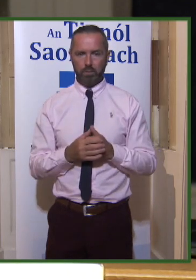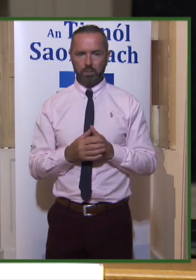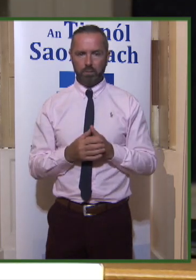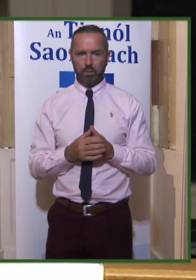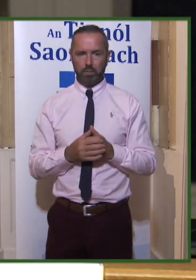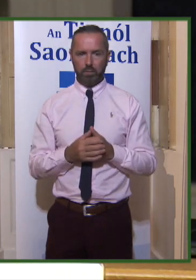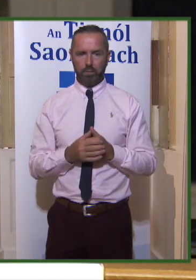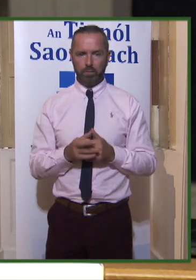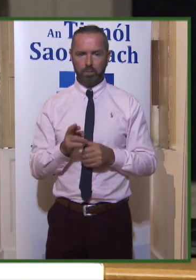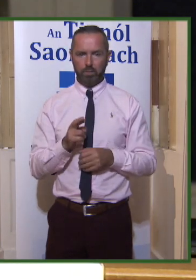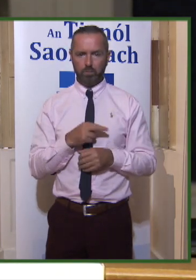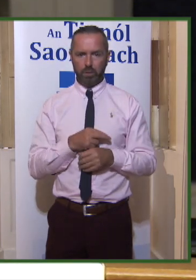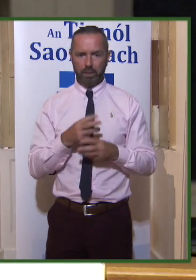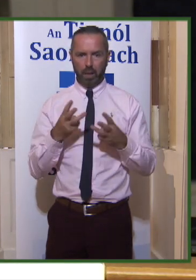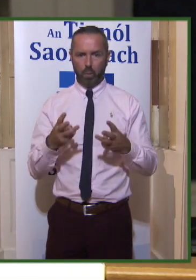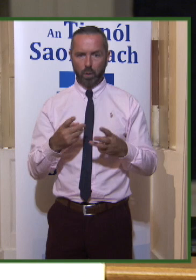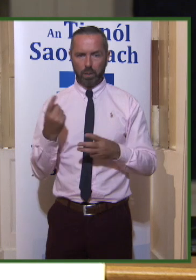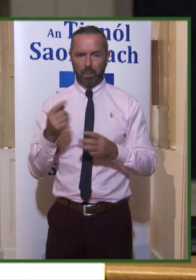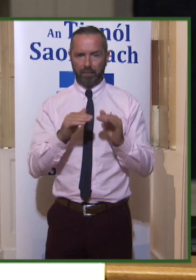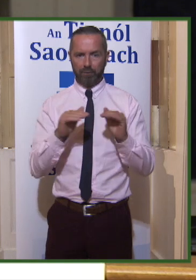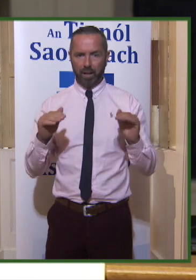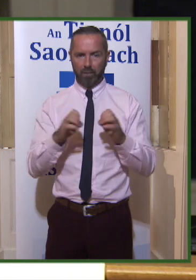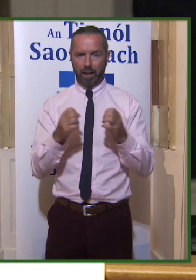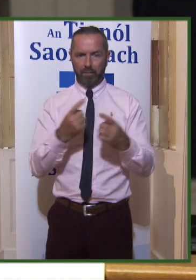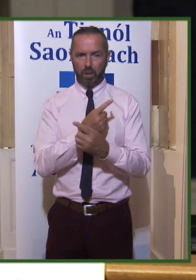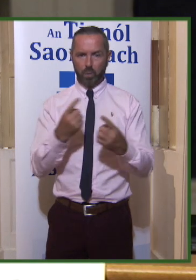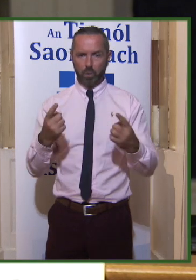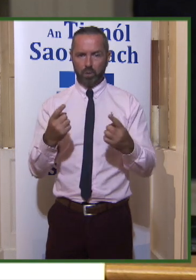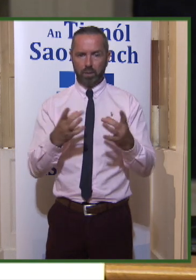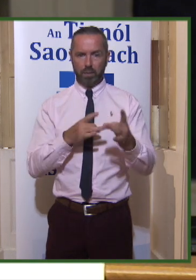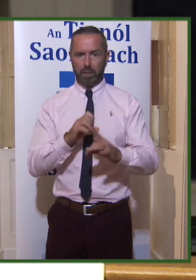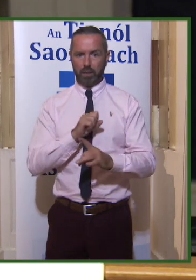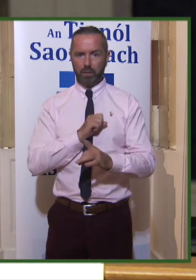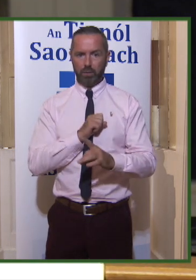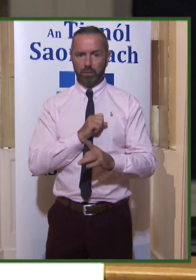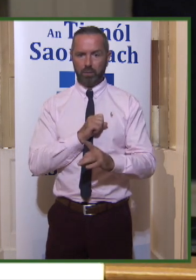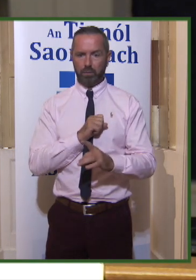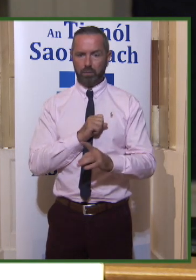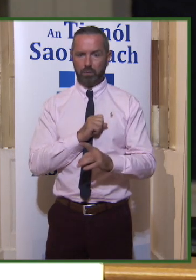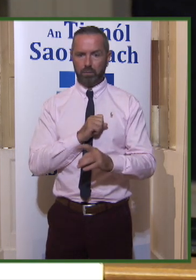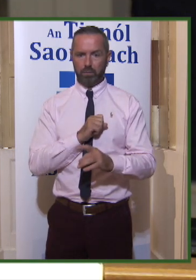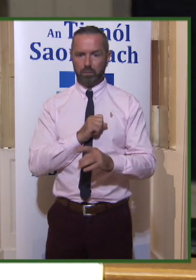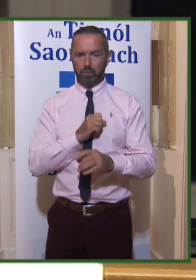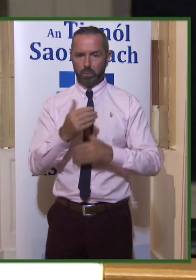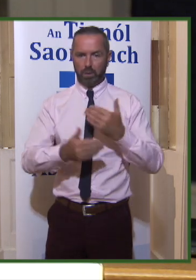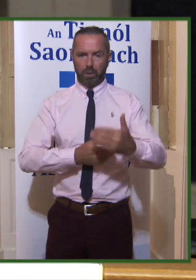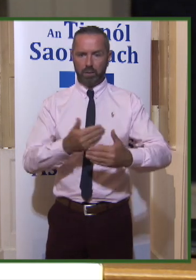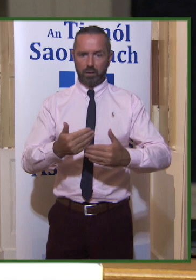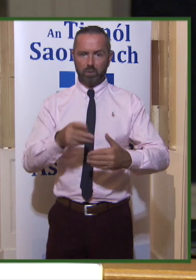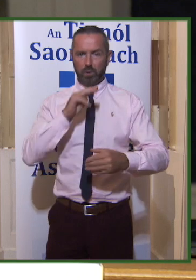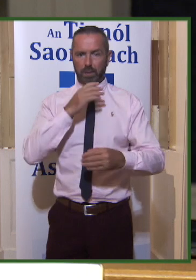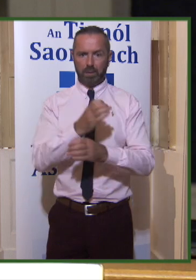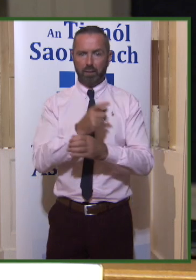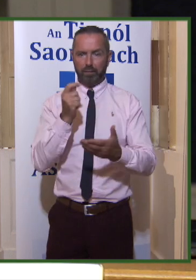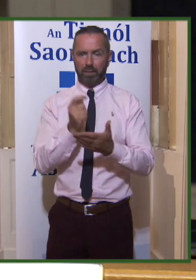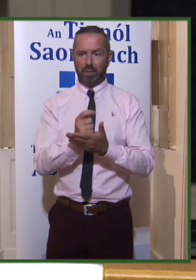keen to be fair to everybody, so I'm going to keep running to get the amendments. It might eat into the time you have for coffee or for etc., but